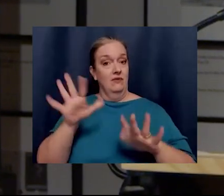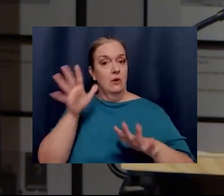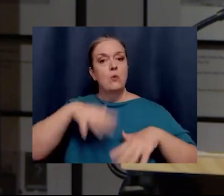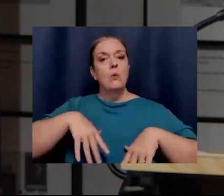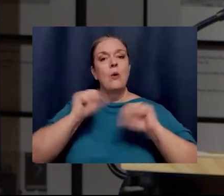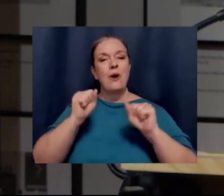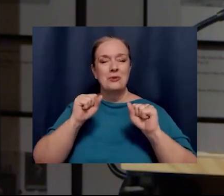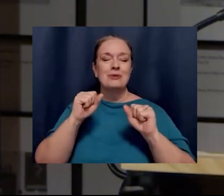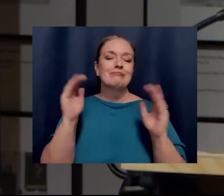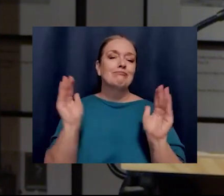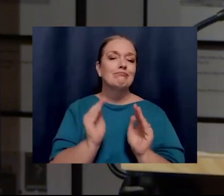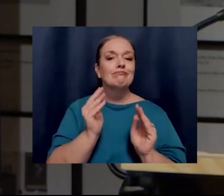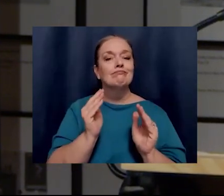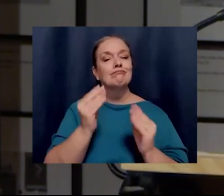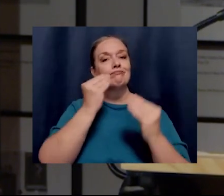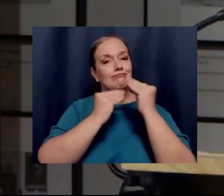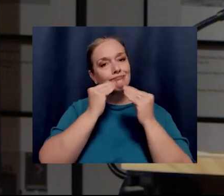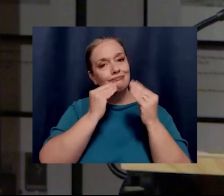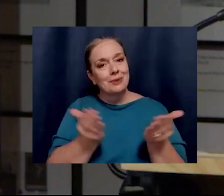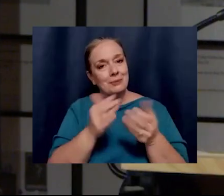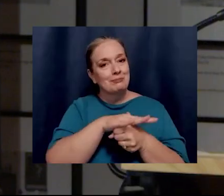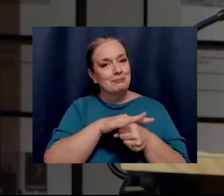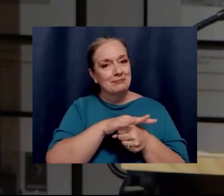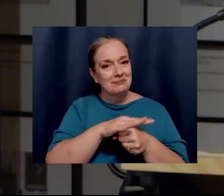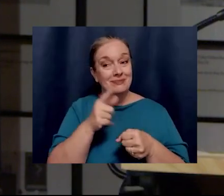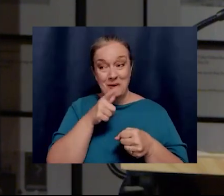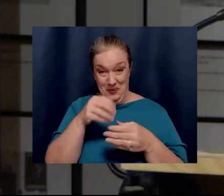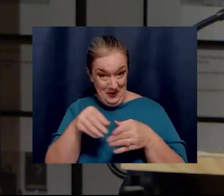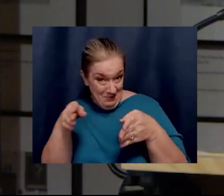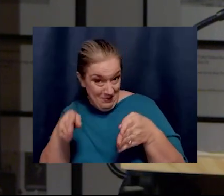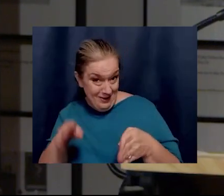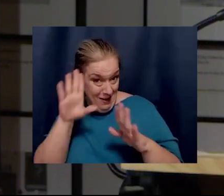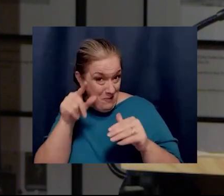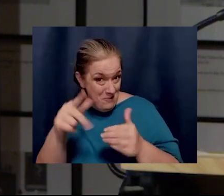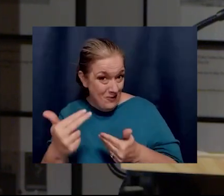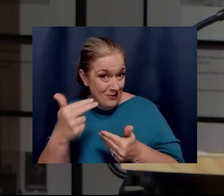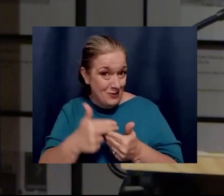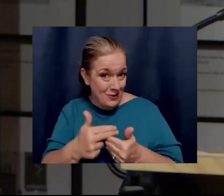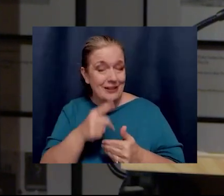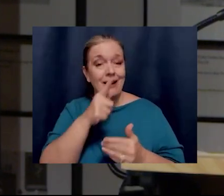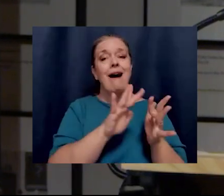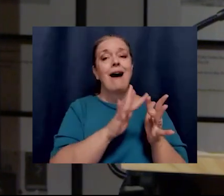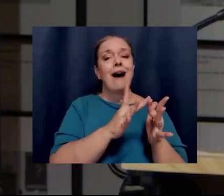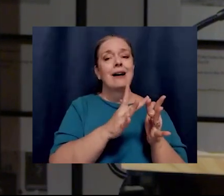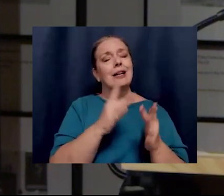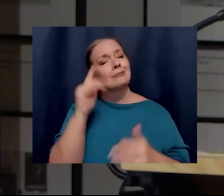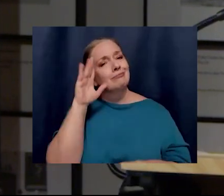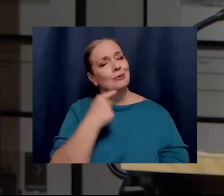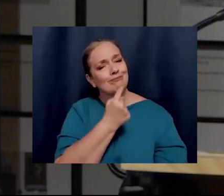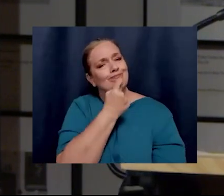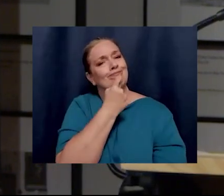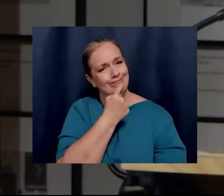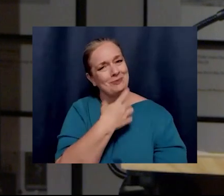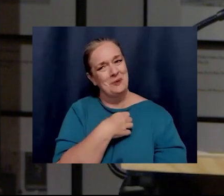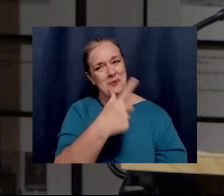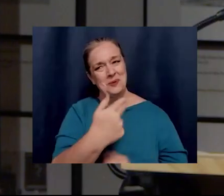a reception here at the site. So in-person attendees, I hope you can join us. And virtual attendees, please know that you'll be missed.